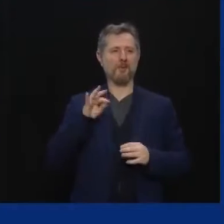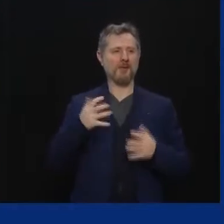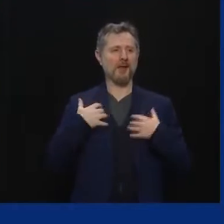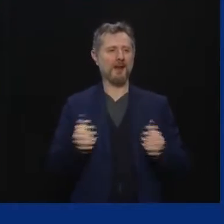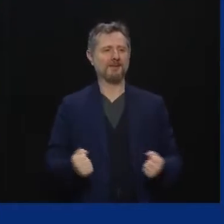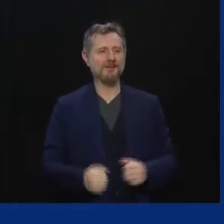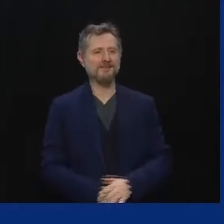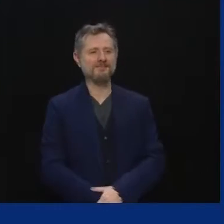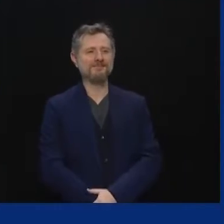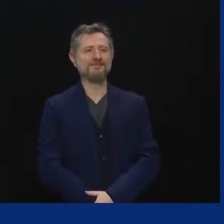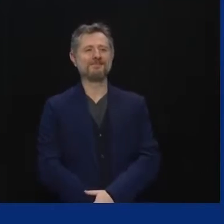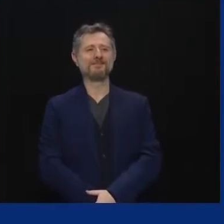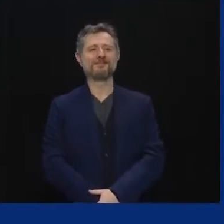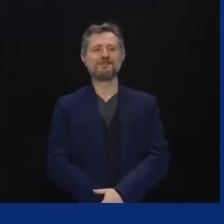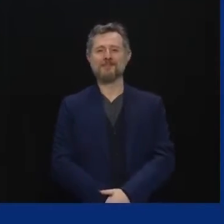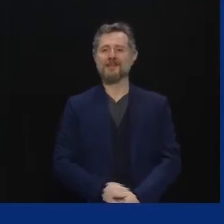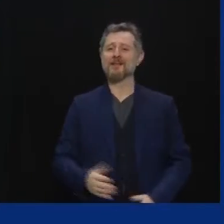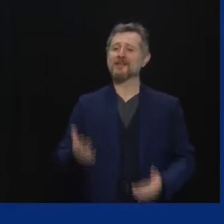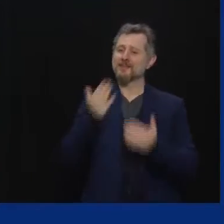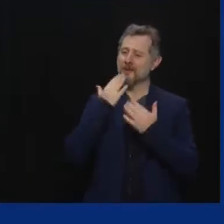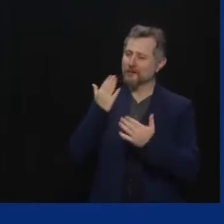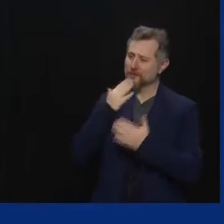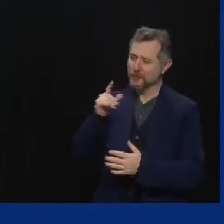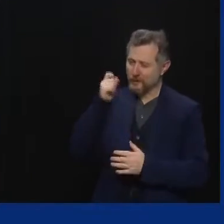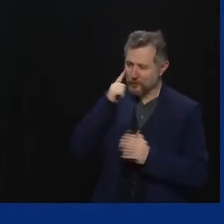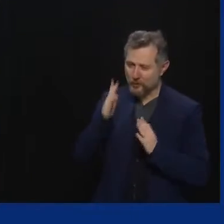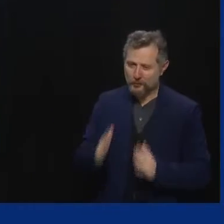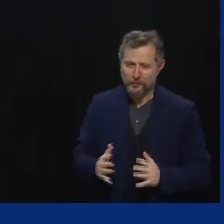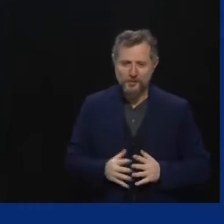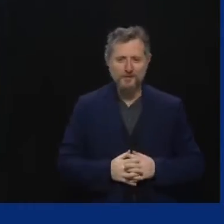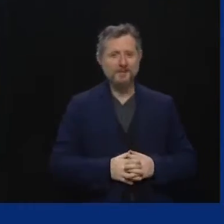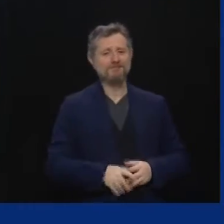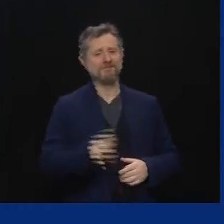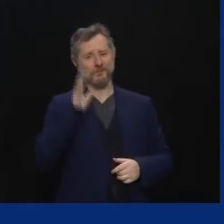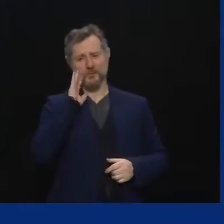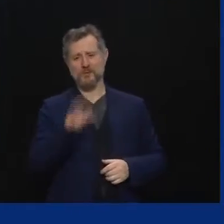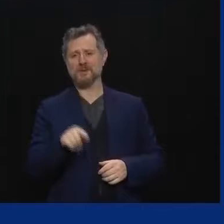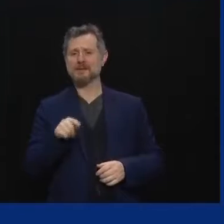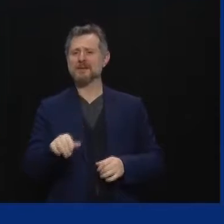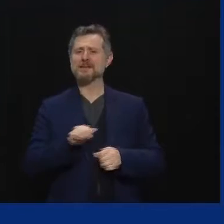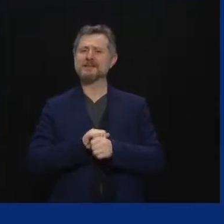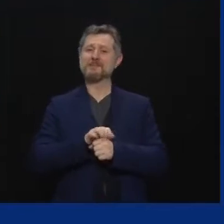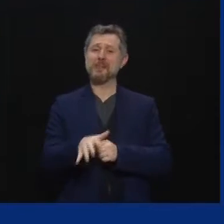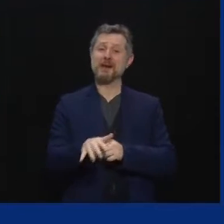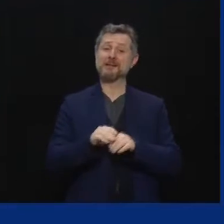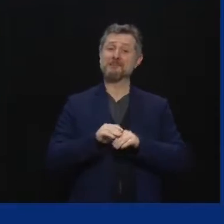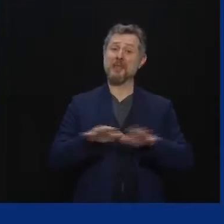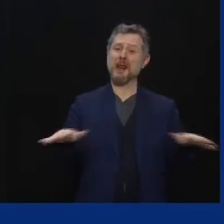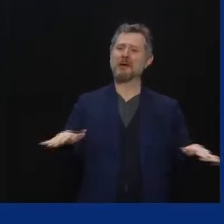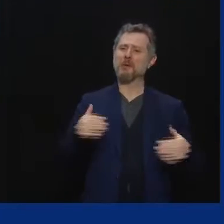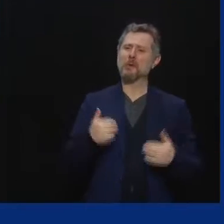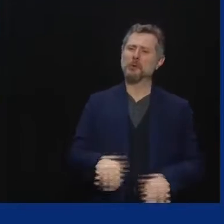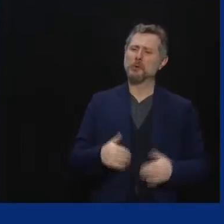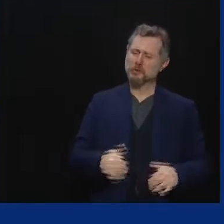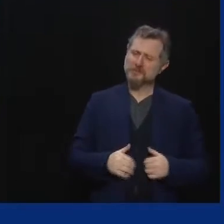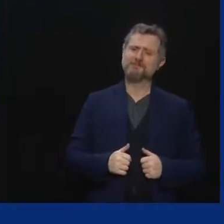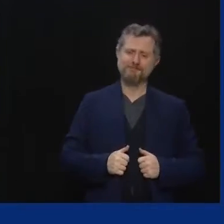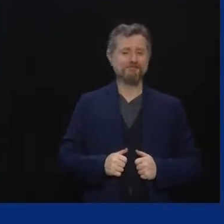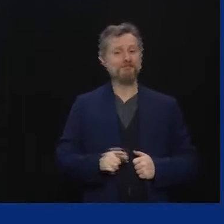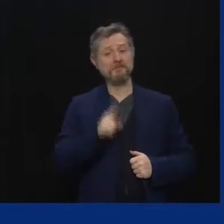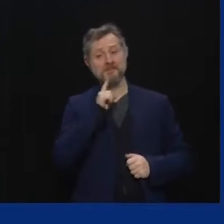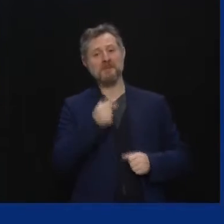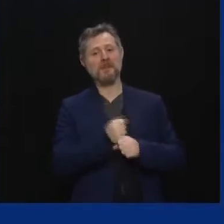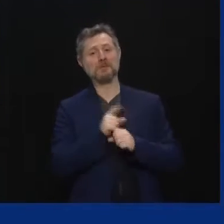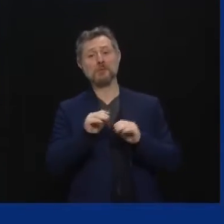this pandemic has really made a strong case for public service, and I thank you for the